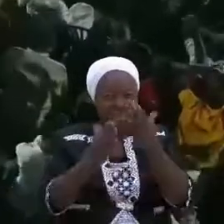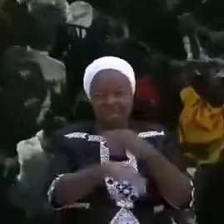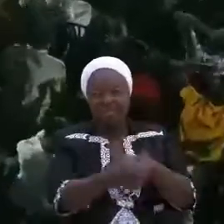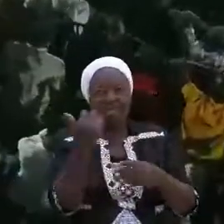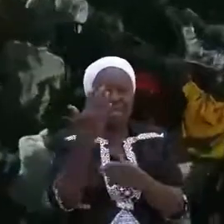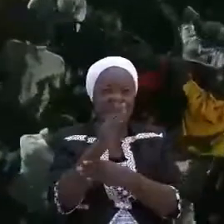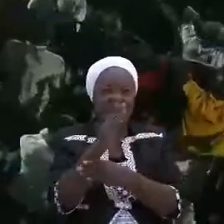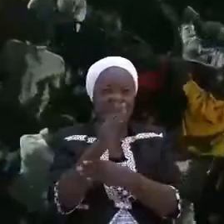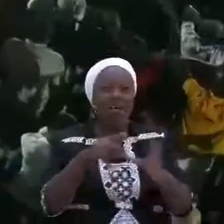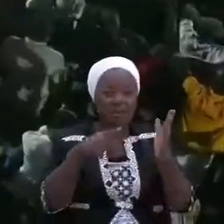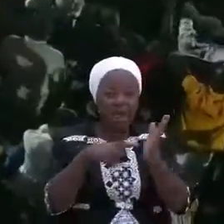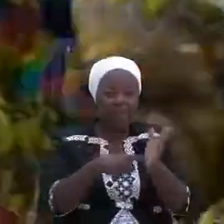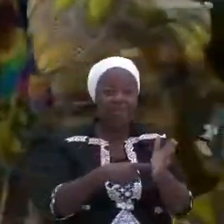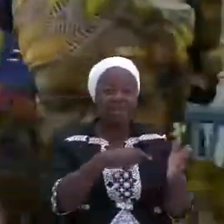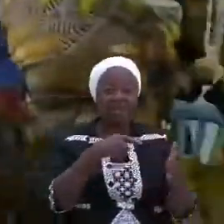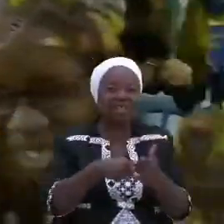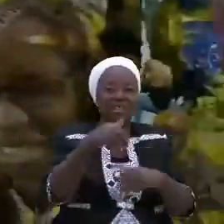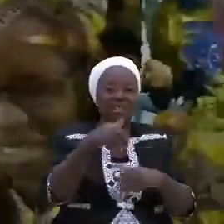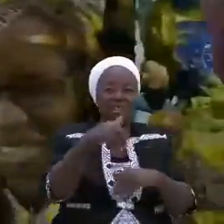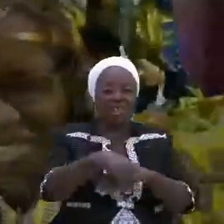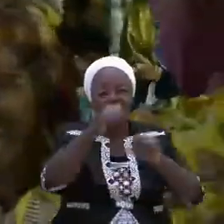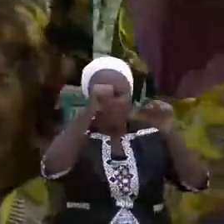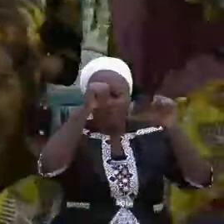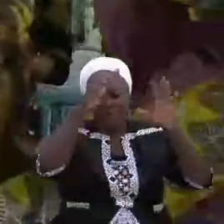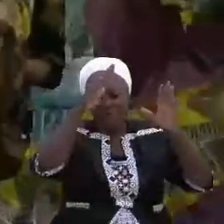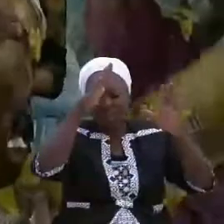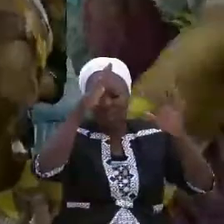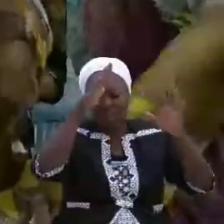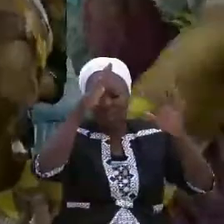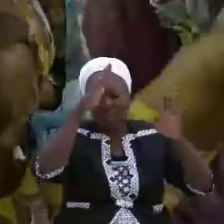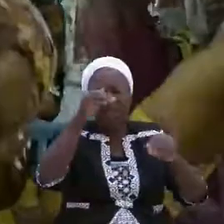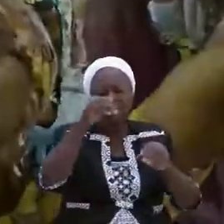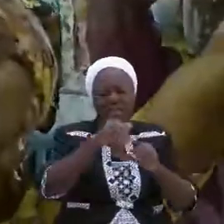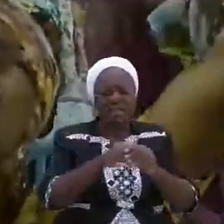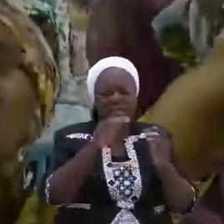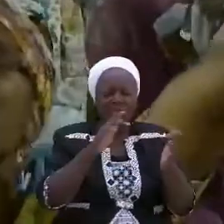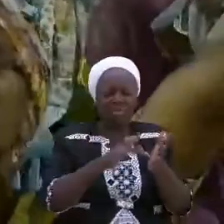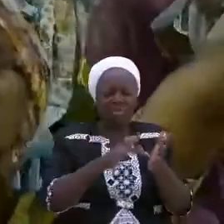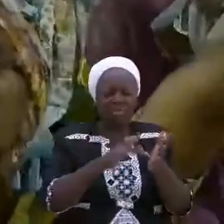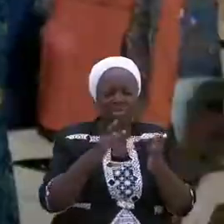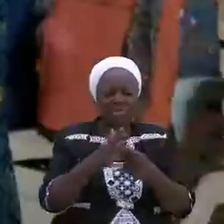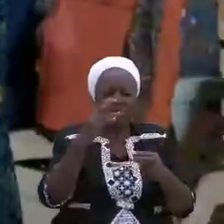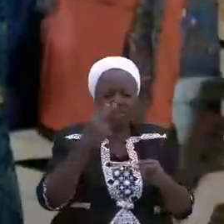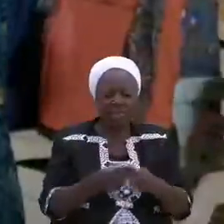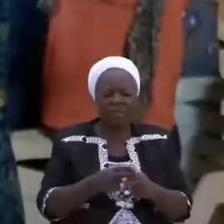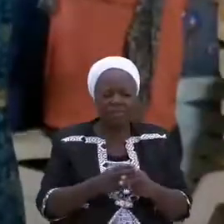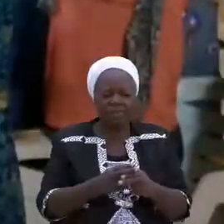manifestation tonight father in jesus name